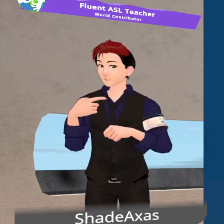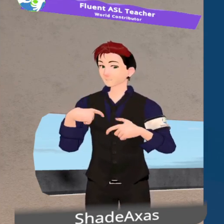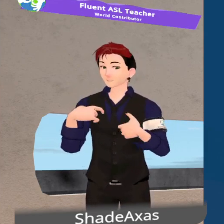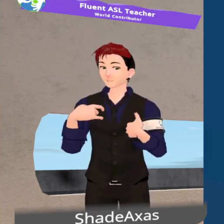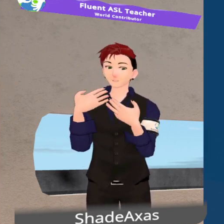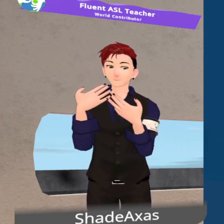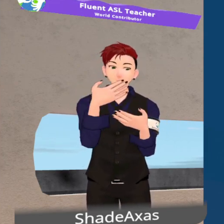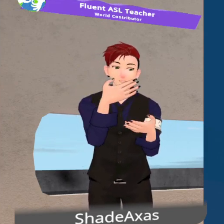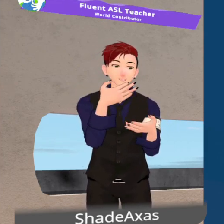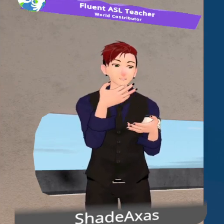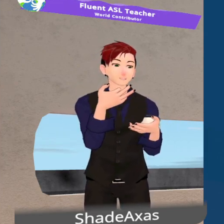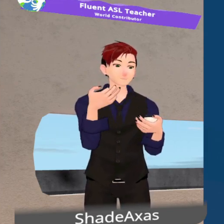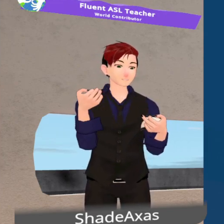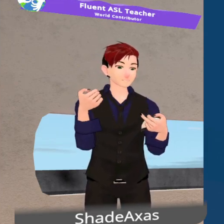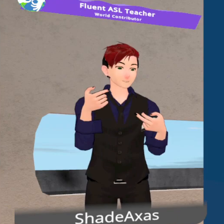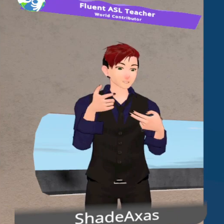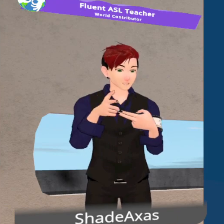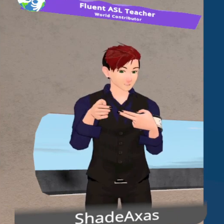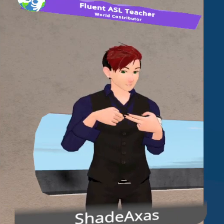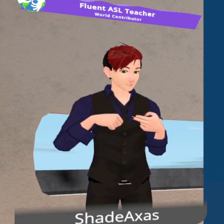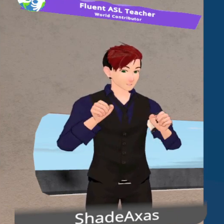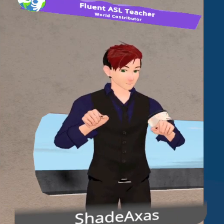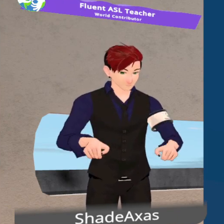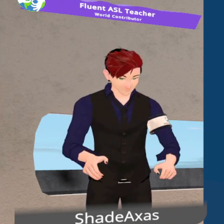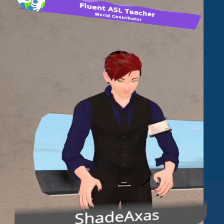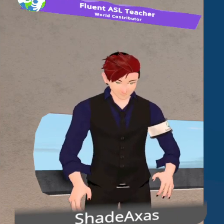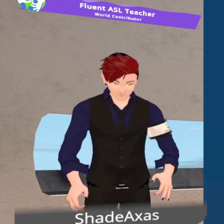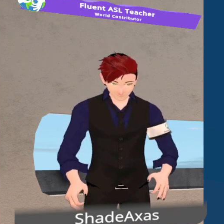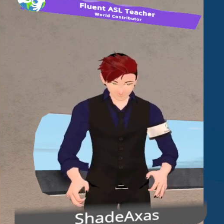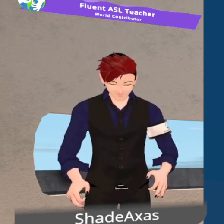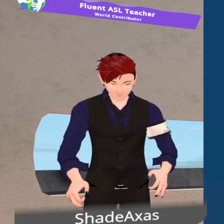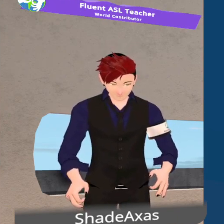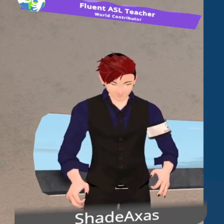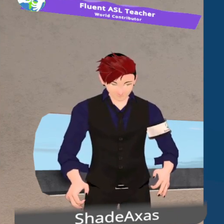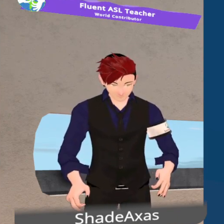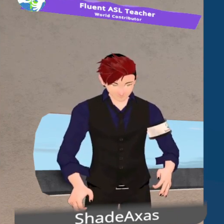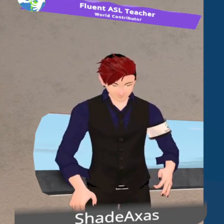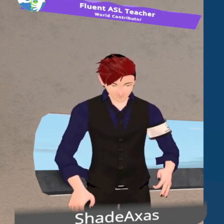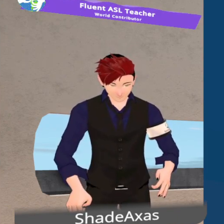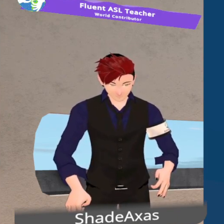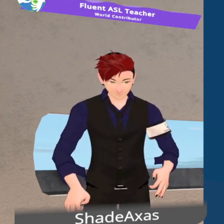we want to make sure that we are providing the best options we can.